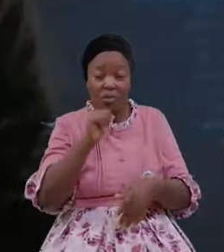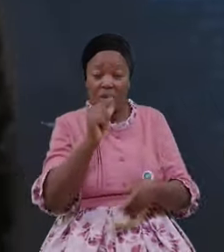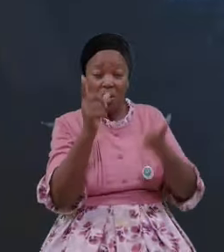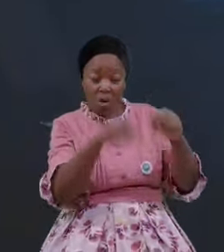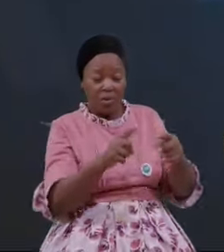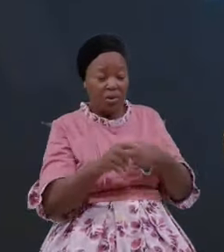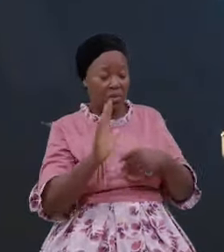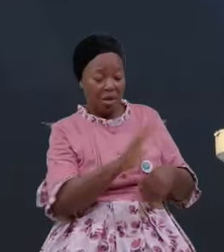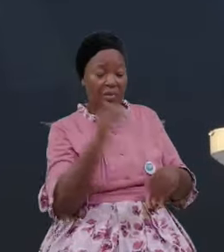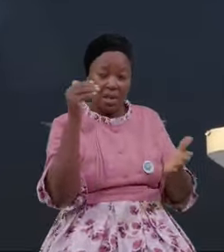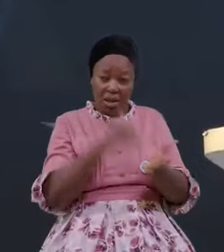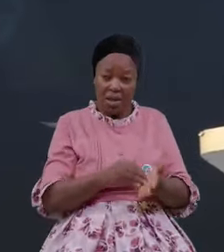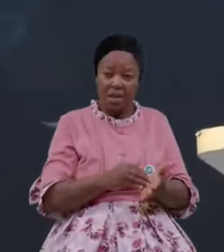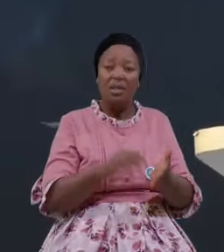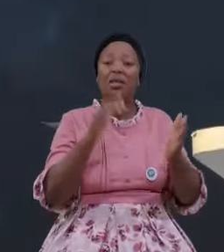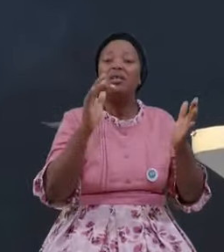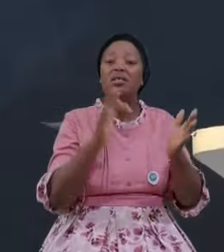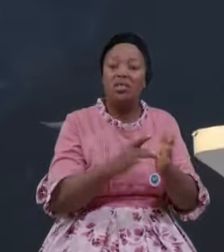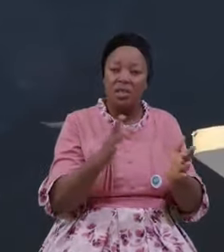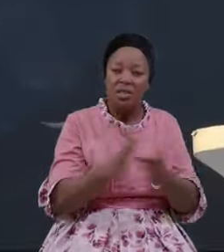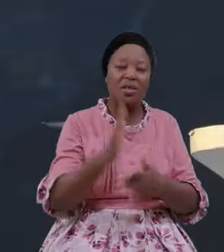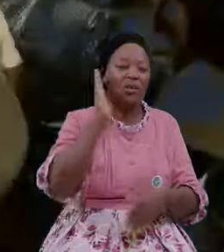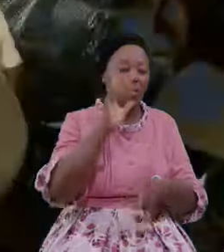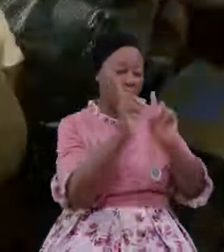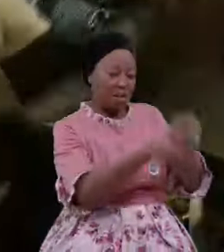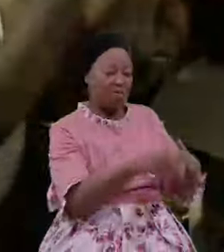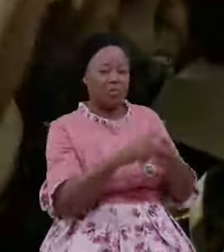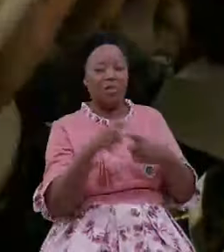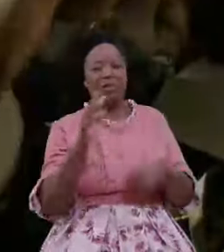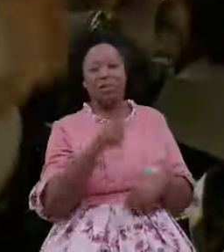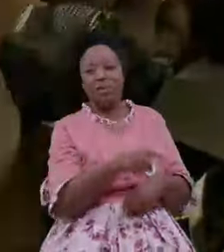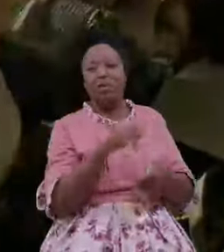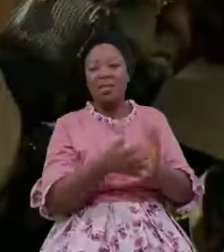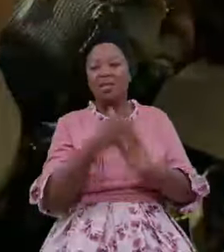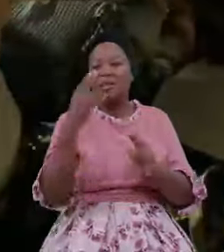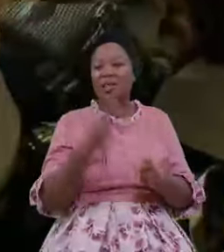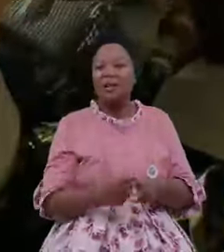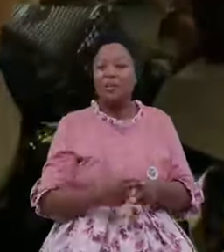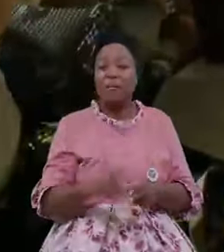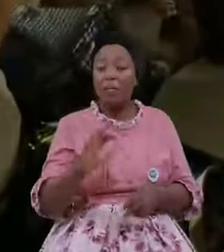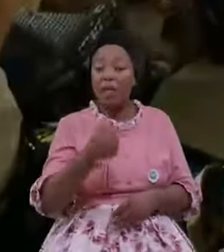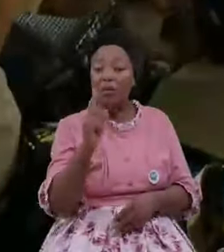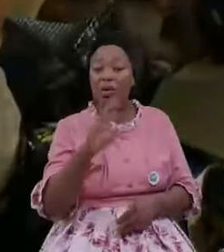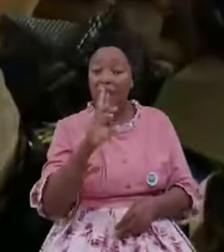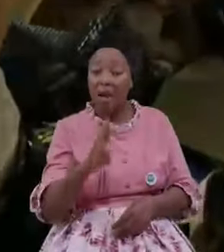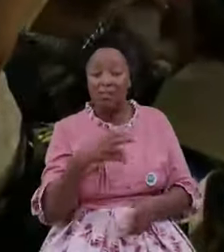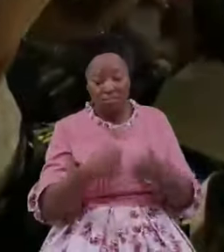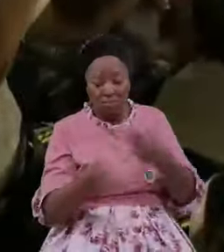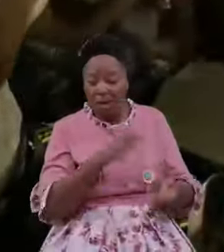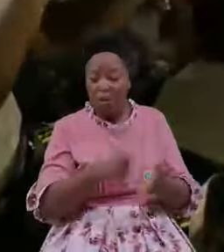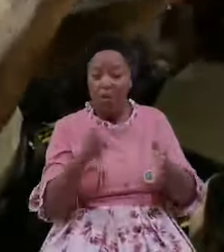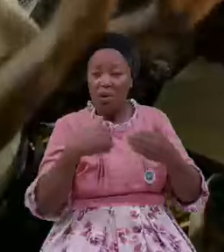again. Jesus will come to you. Whoever you are, whatever you have done, however you have